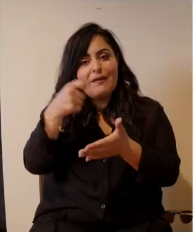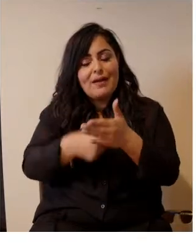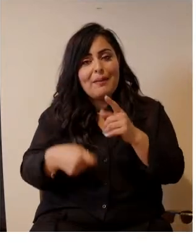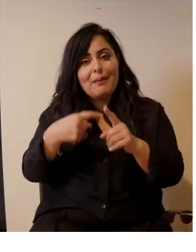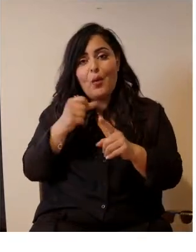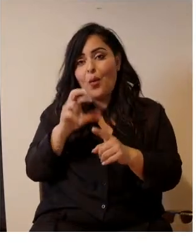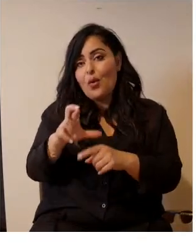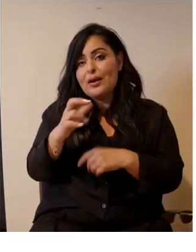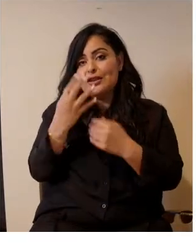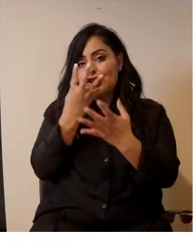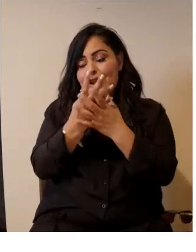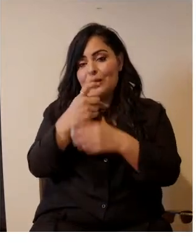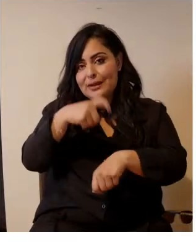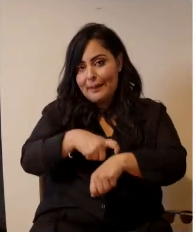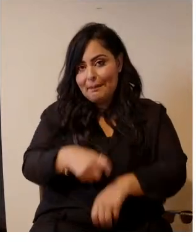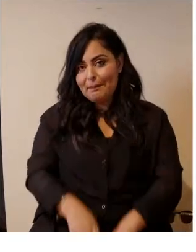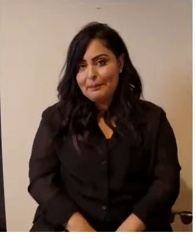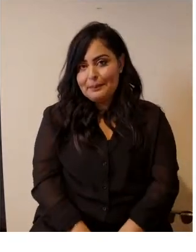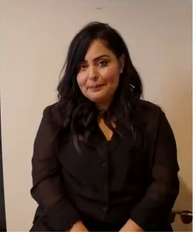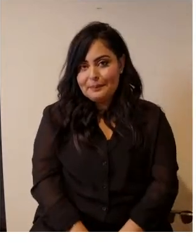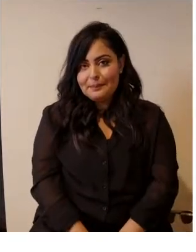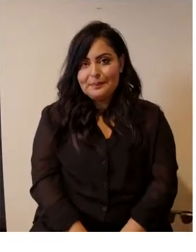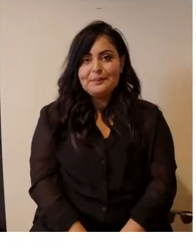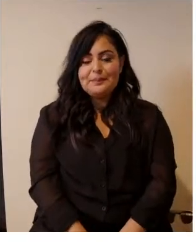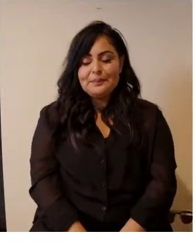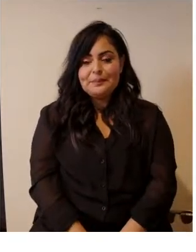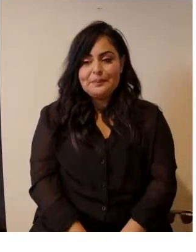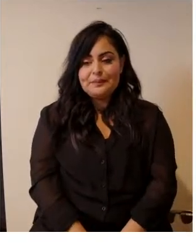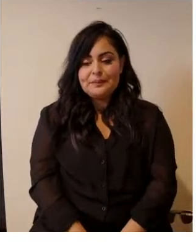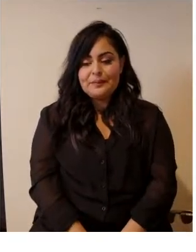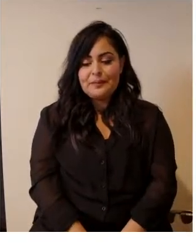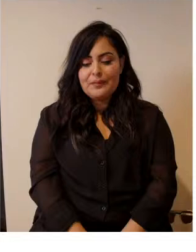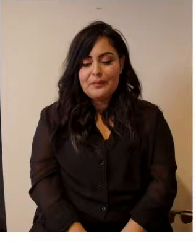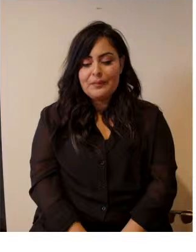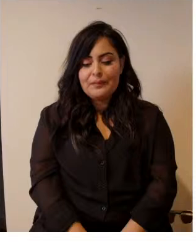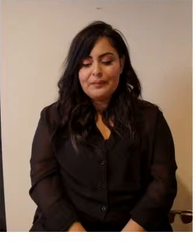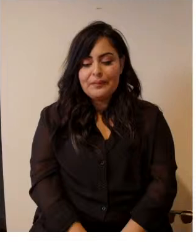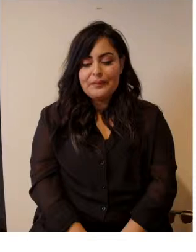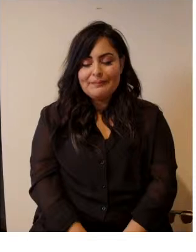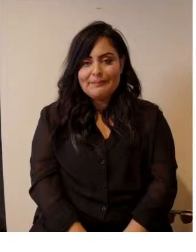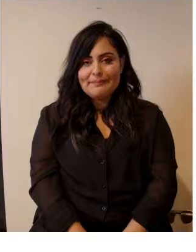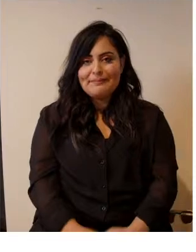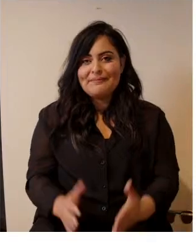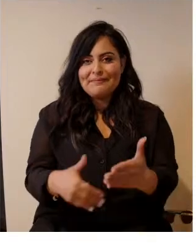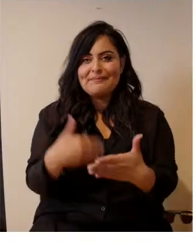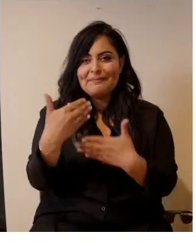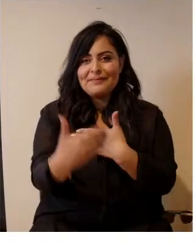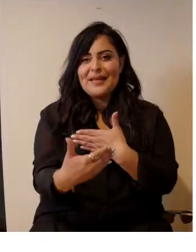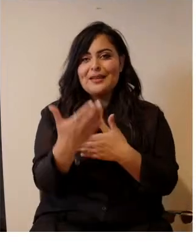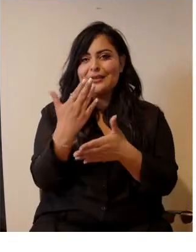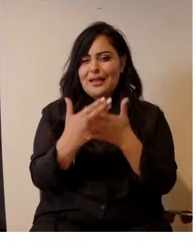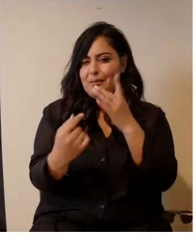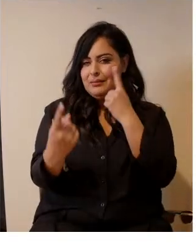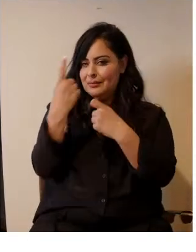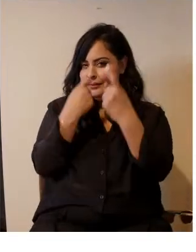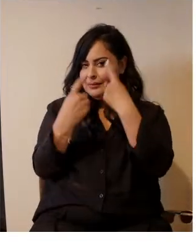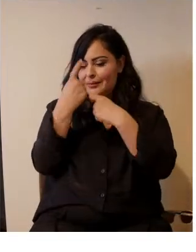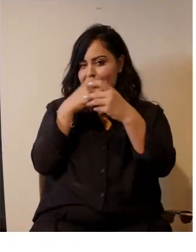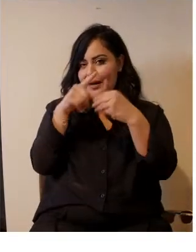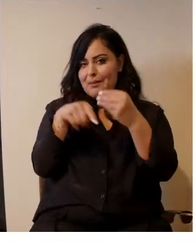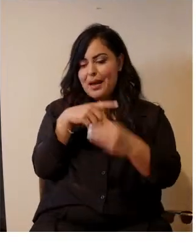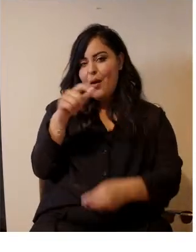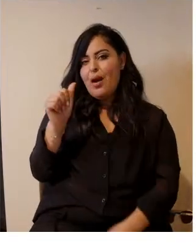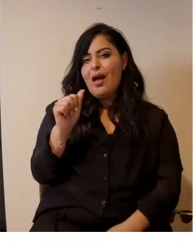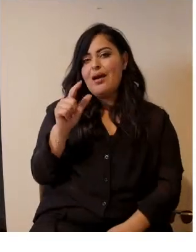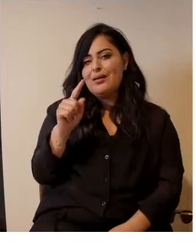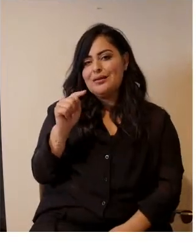Thank you. Thank you, sir. Next, there's been some inquiries in regards to Altadena.